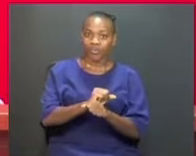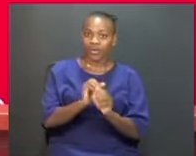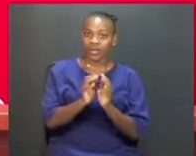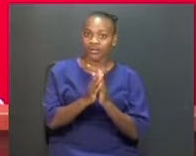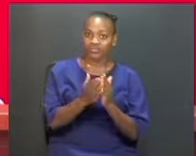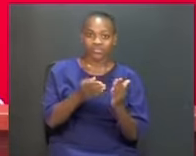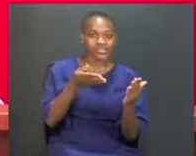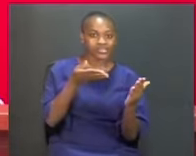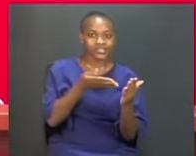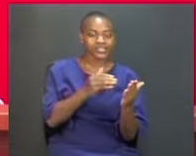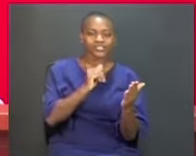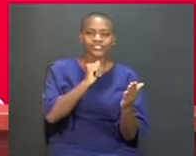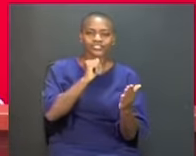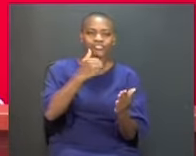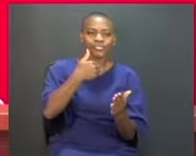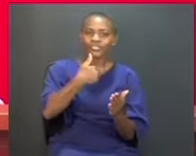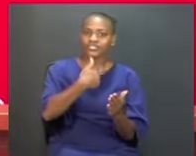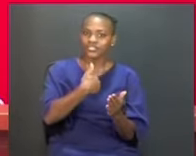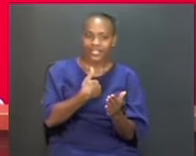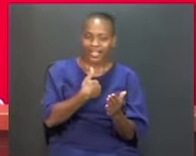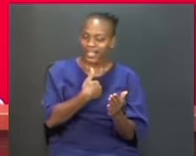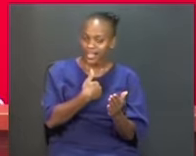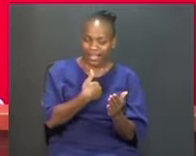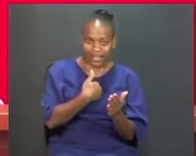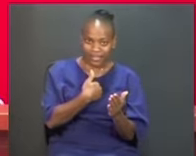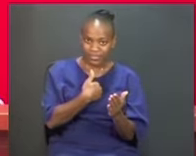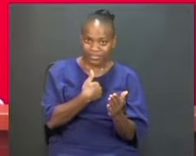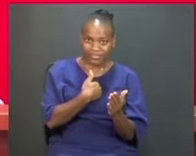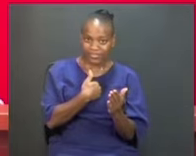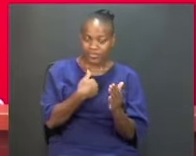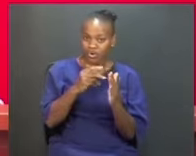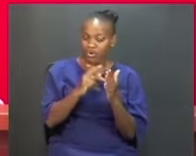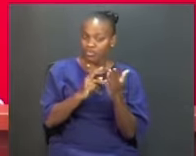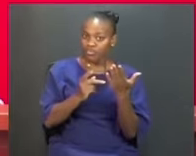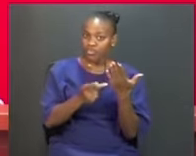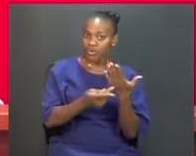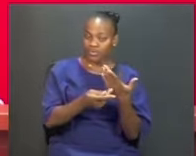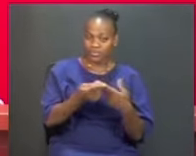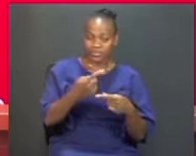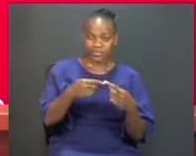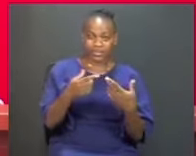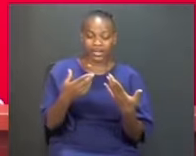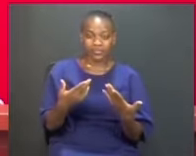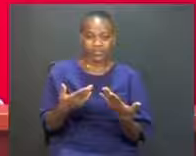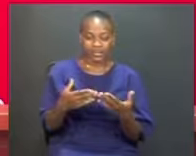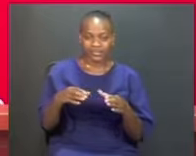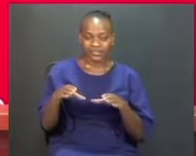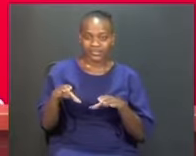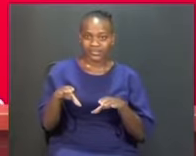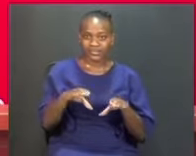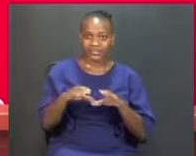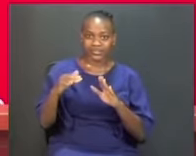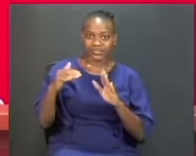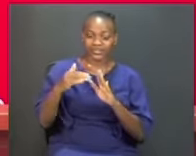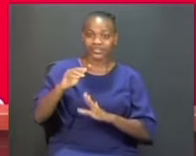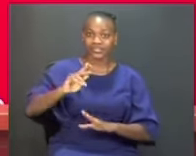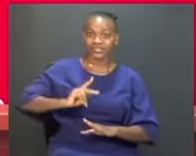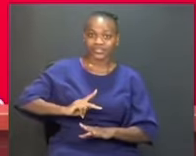we don't have item there referring to contempt of